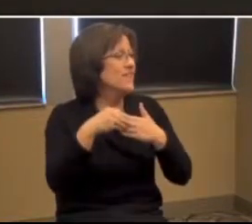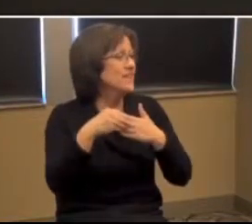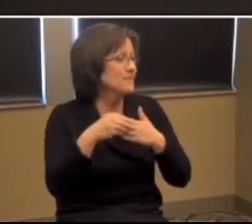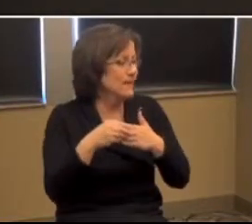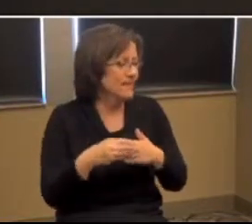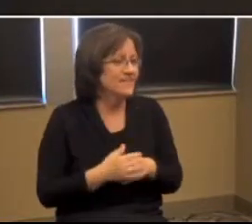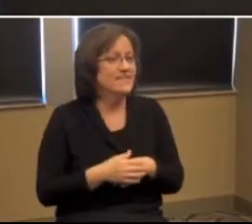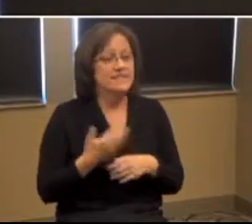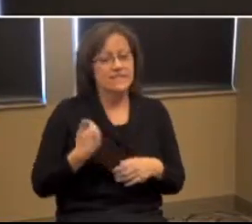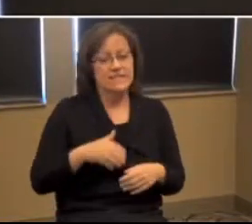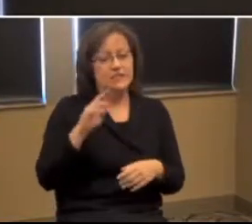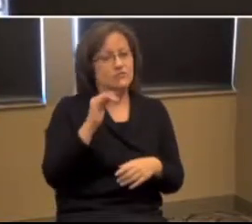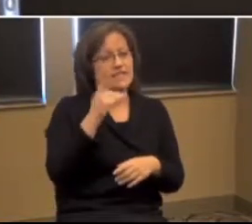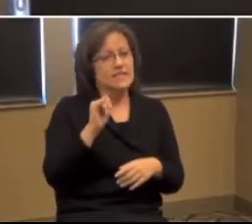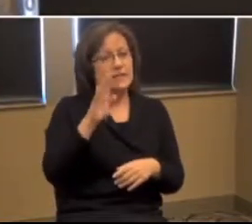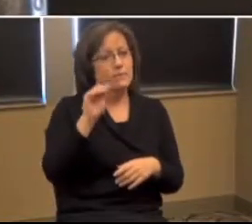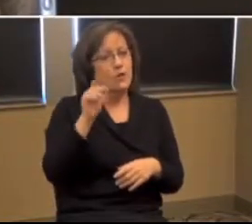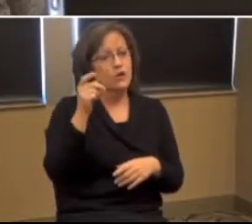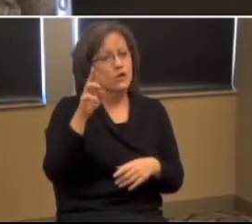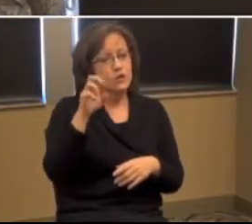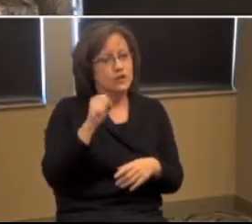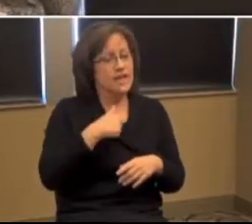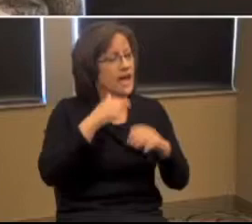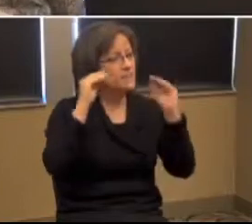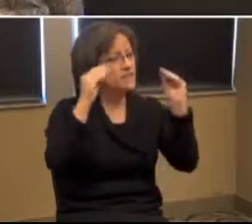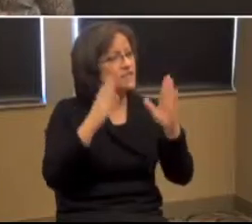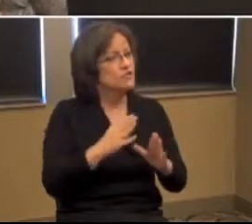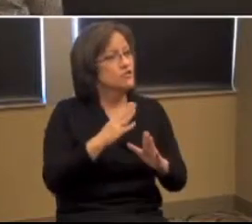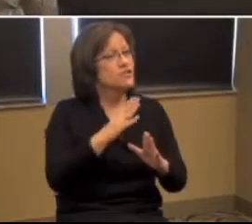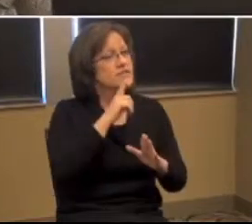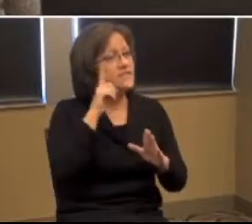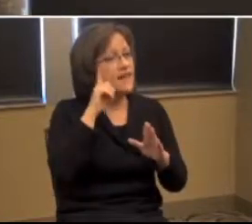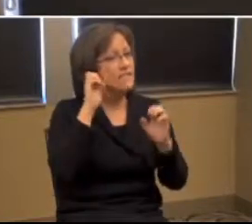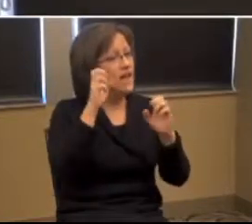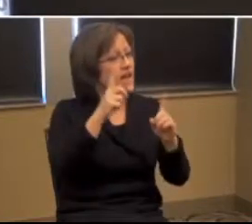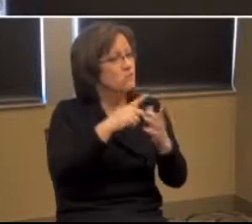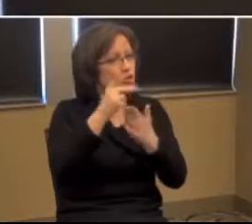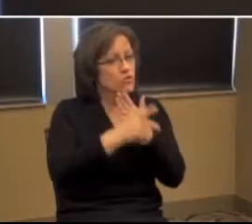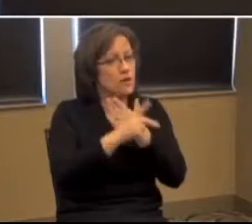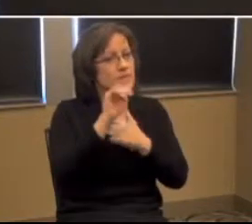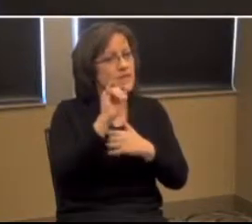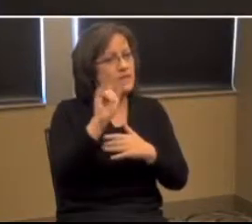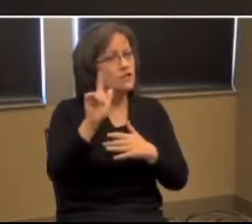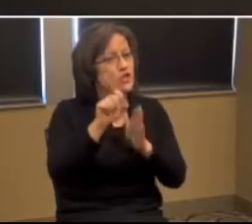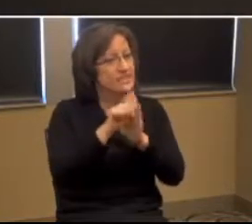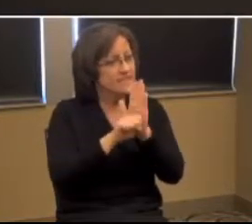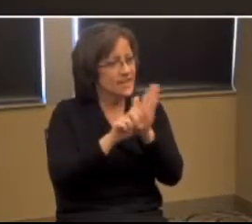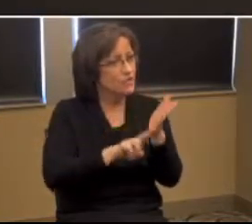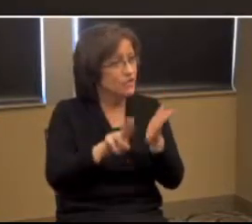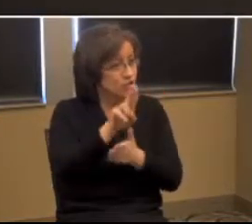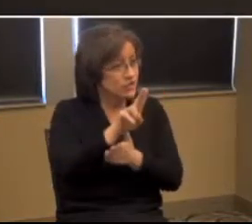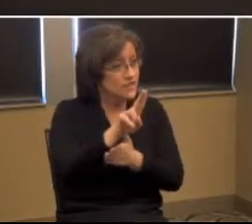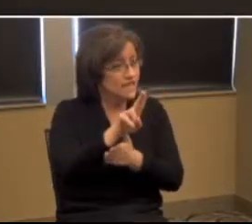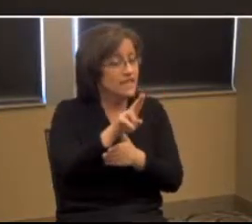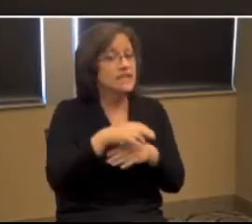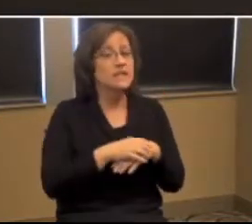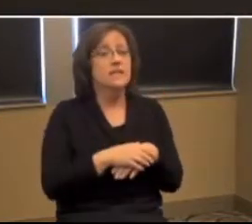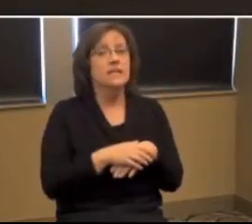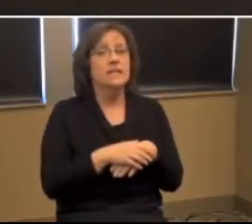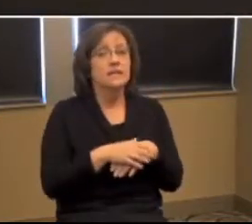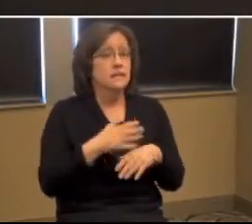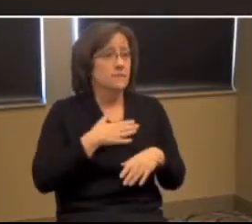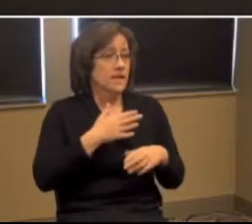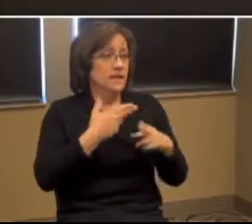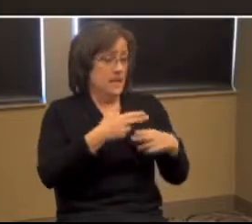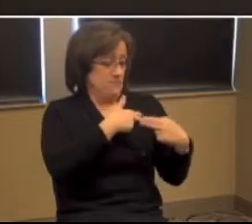professor in the Deaf Education program at Illinois State for anyone who hasn't been here before. And according to my